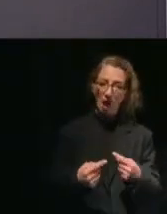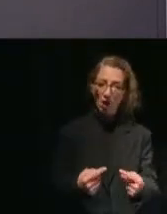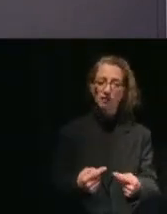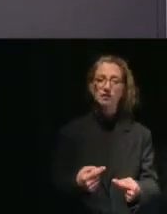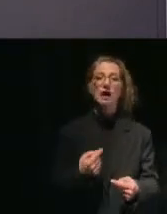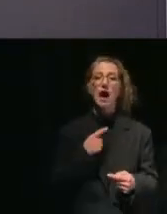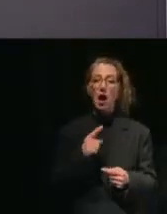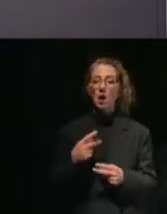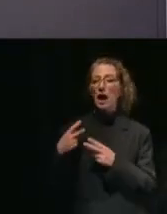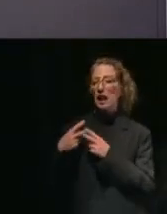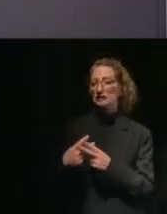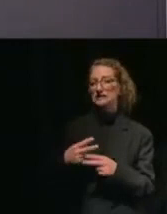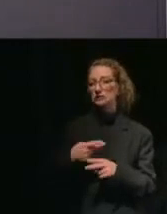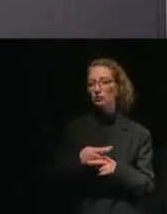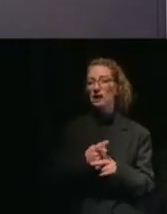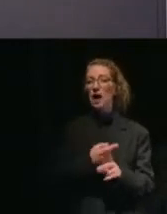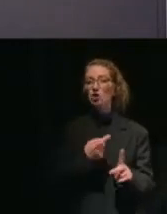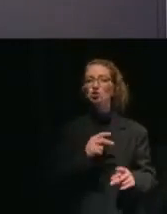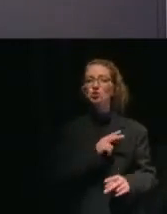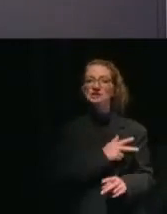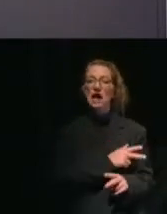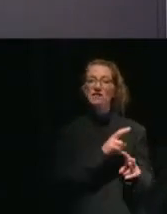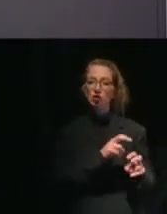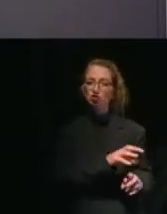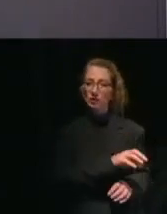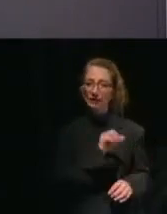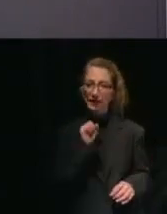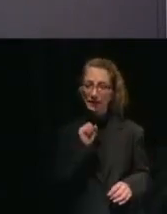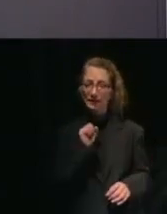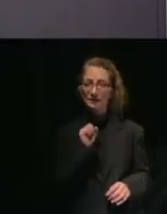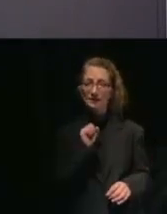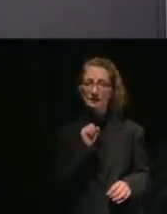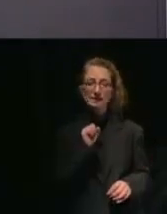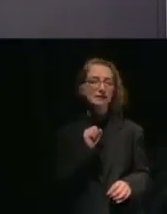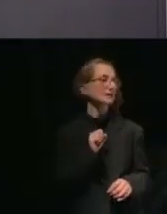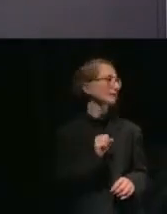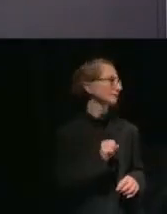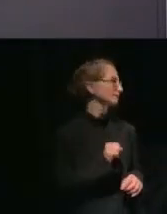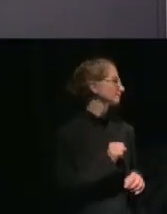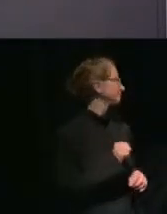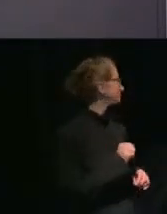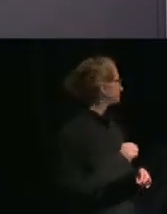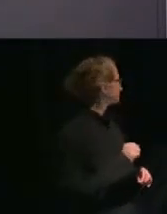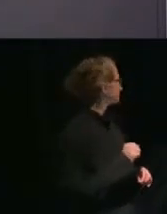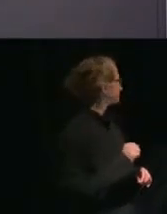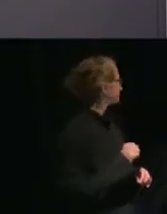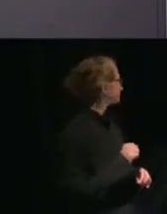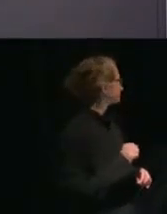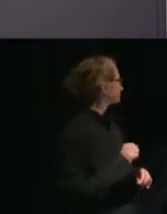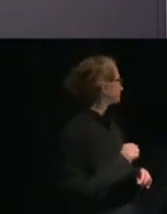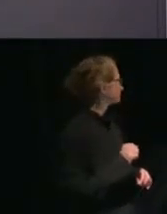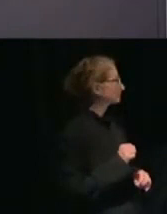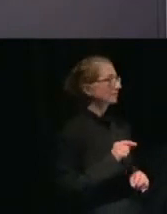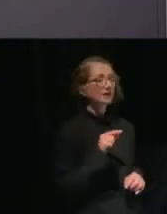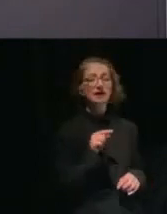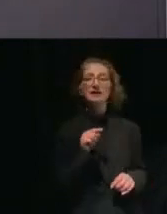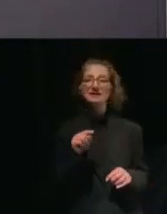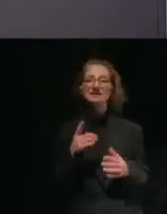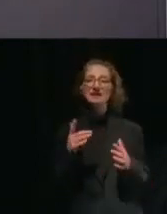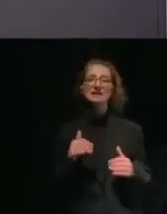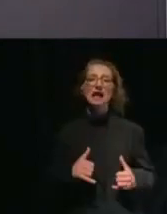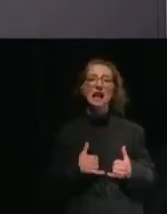We developed a life history calendar that we then adapted to the group that we're examining here.